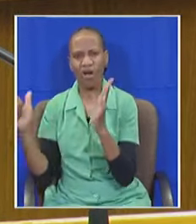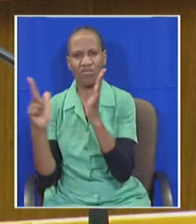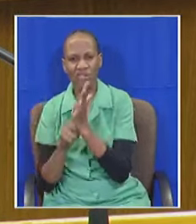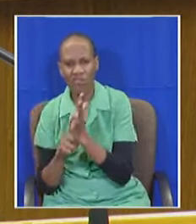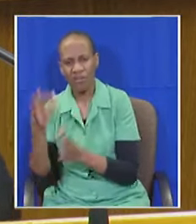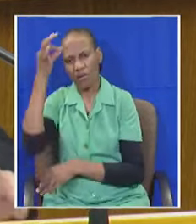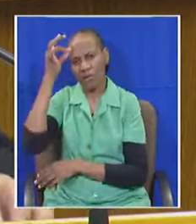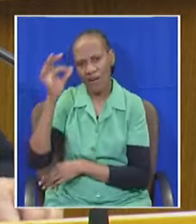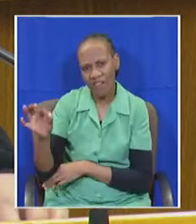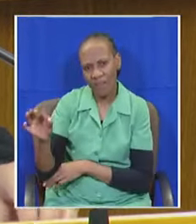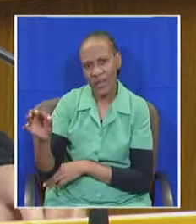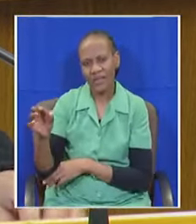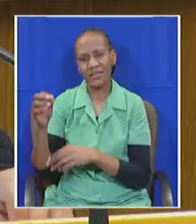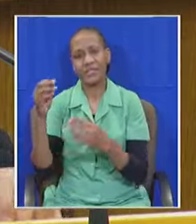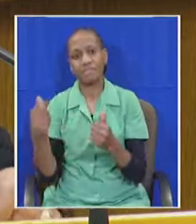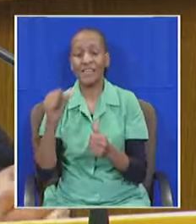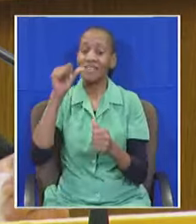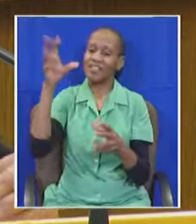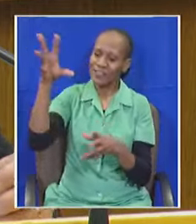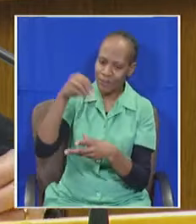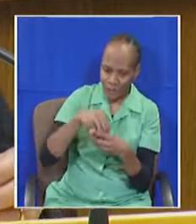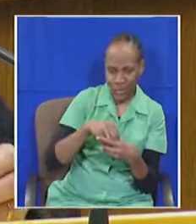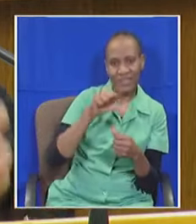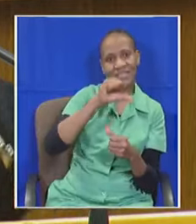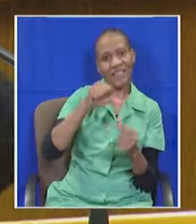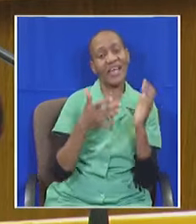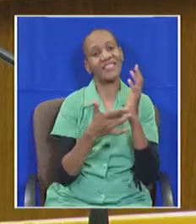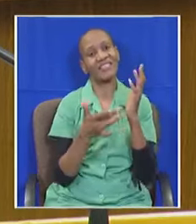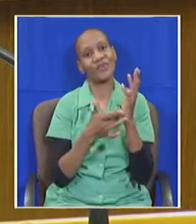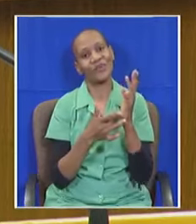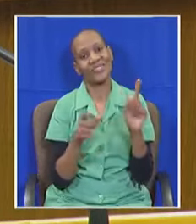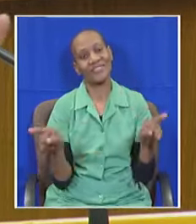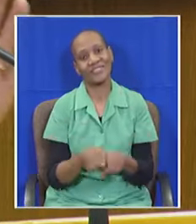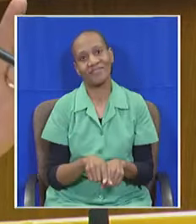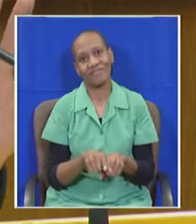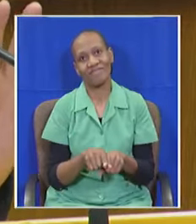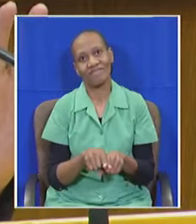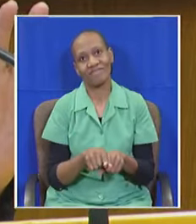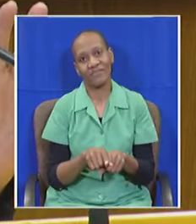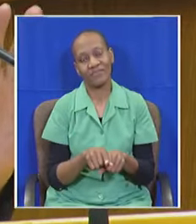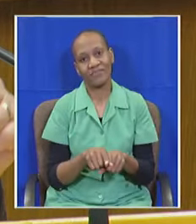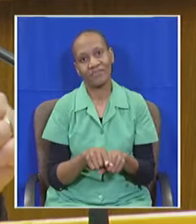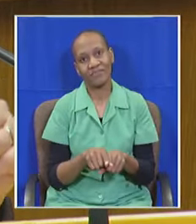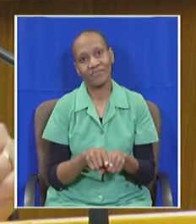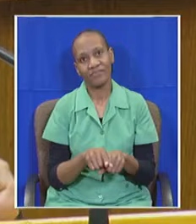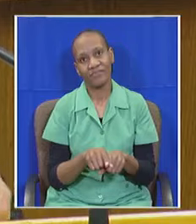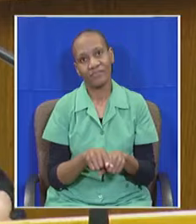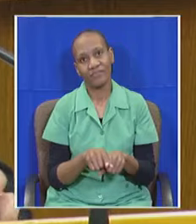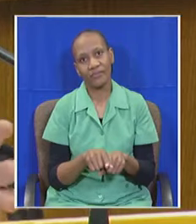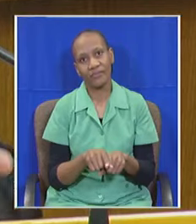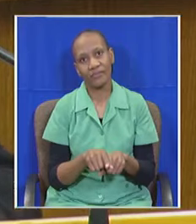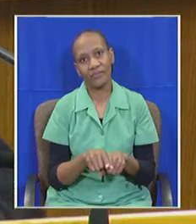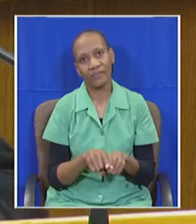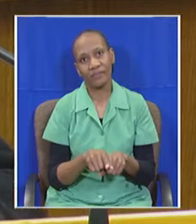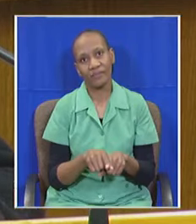governance side, and science and technology, as these great thinkers and innovators look